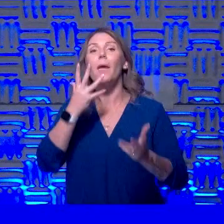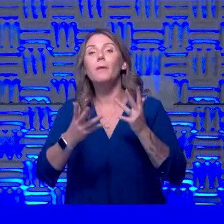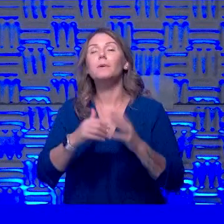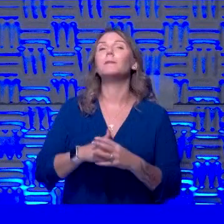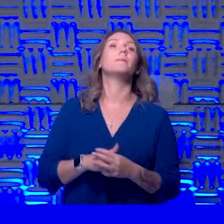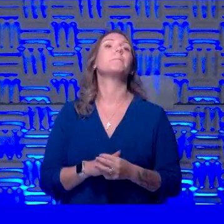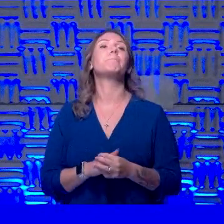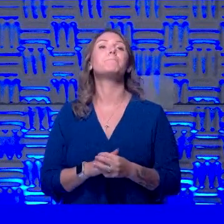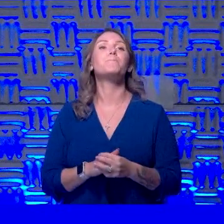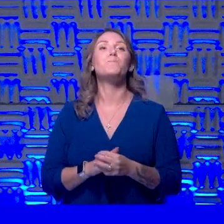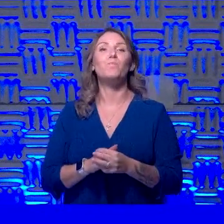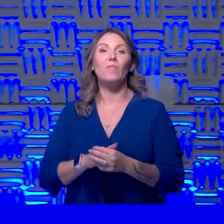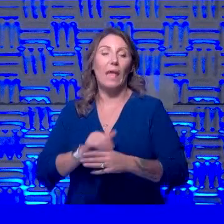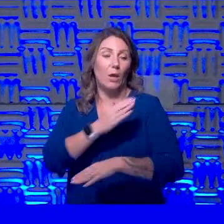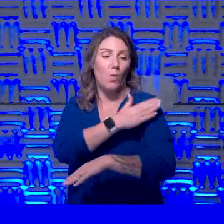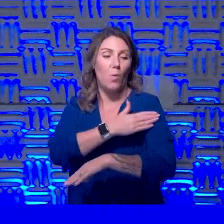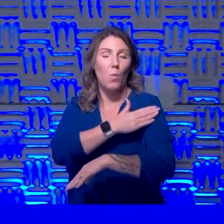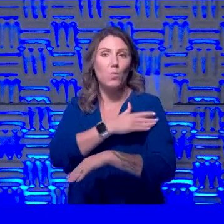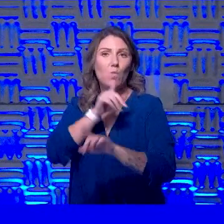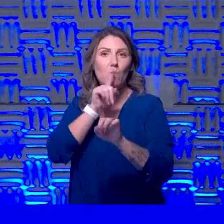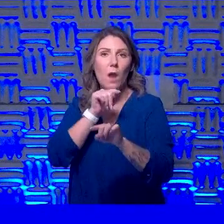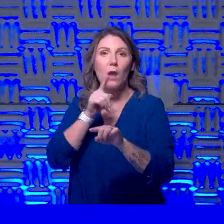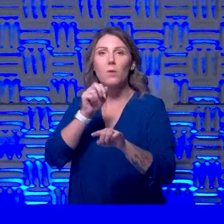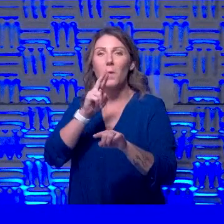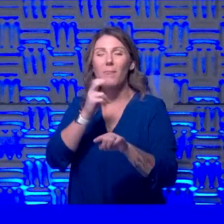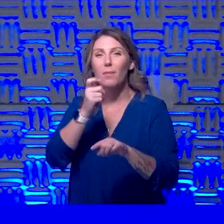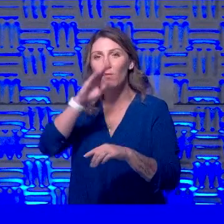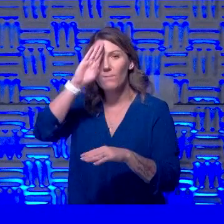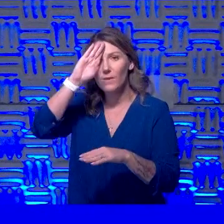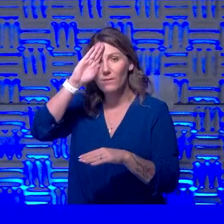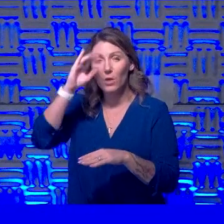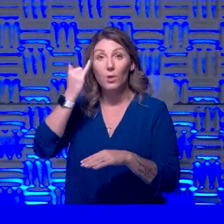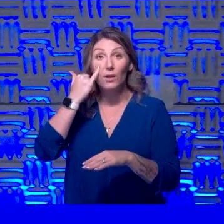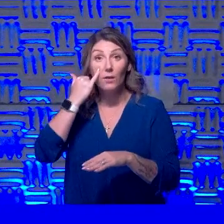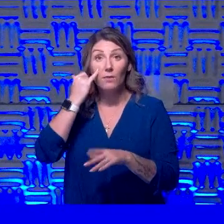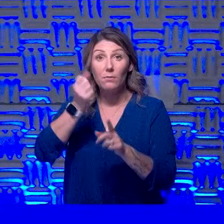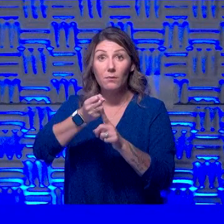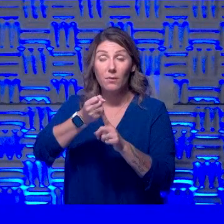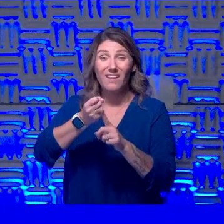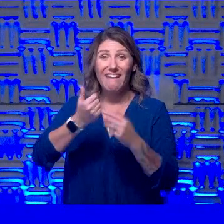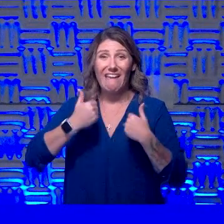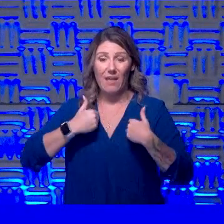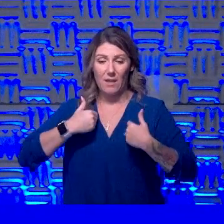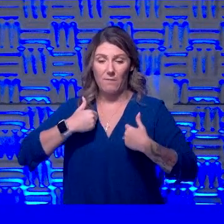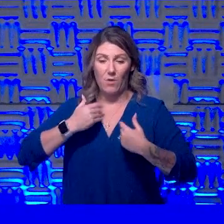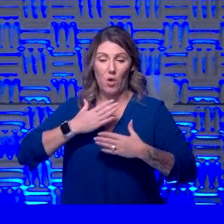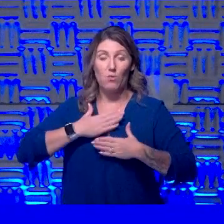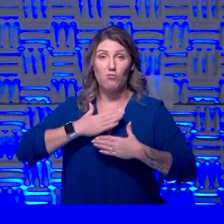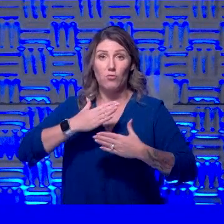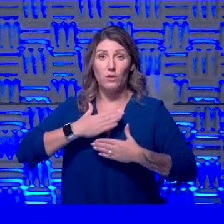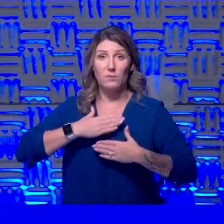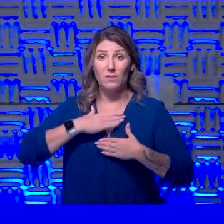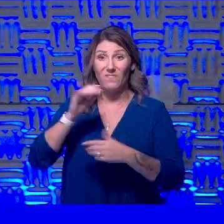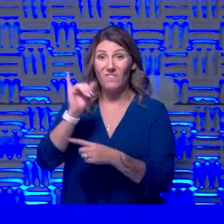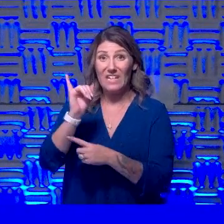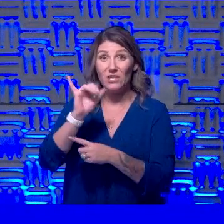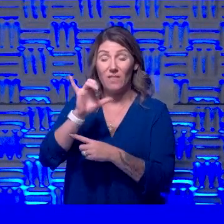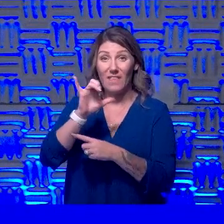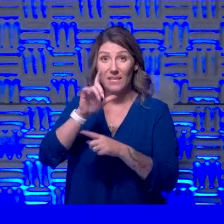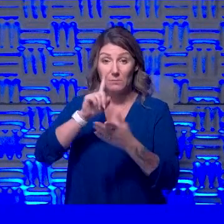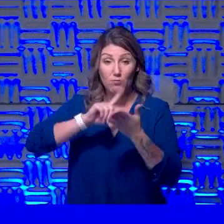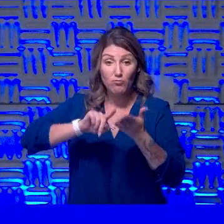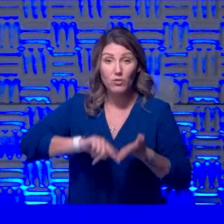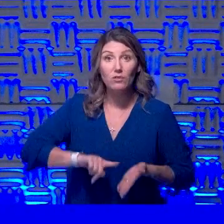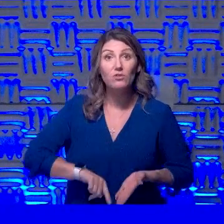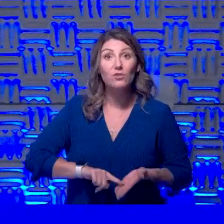some local reactions or maybe even a little bit of fever. If you end up getting a respiratory infection, that has been looked at as well, and